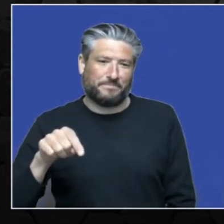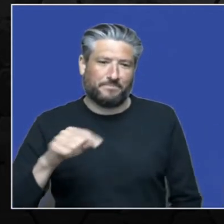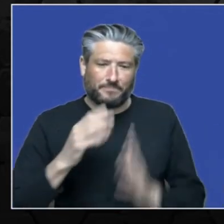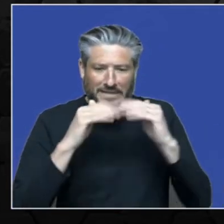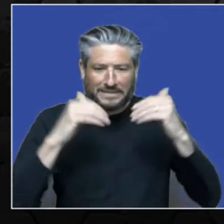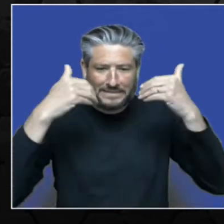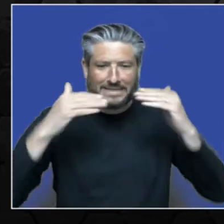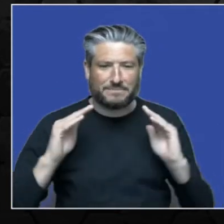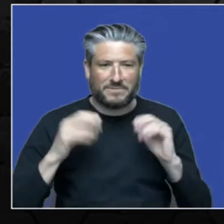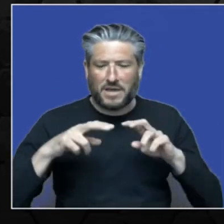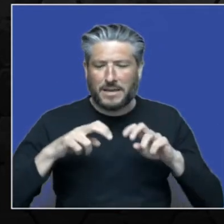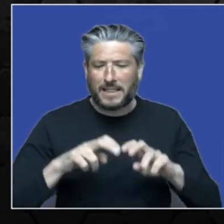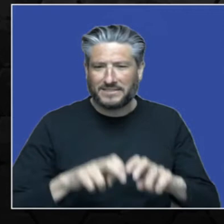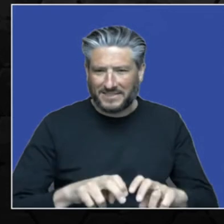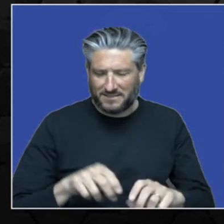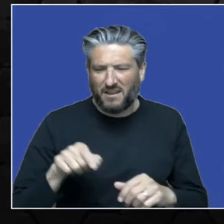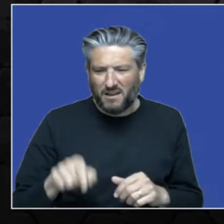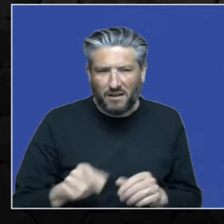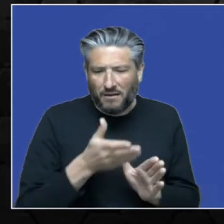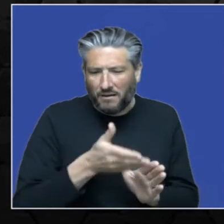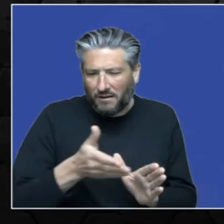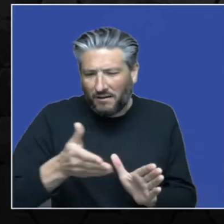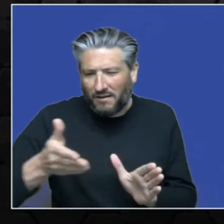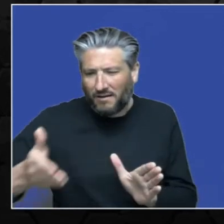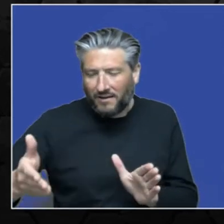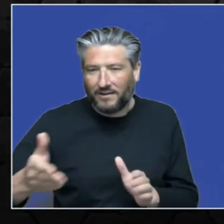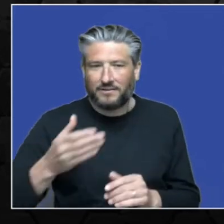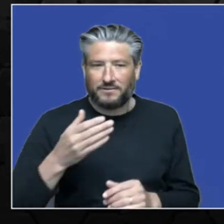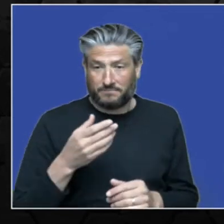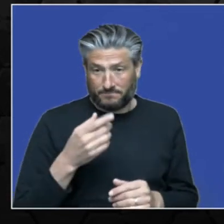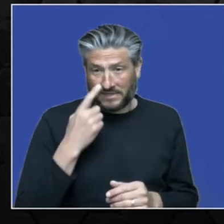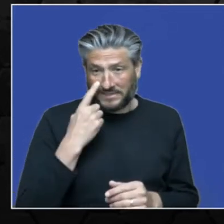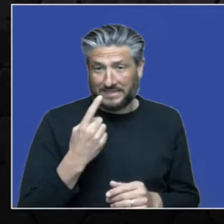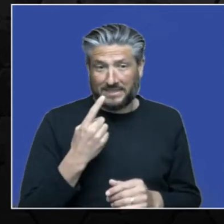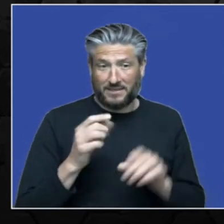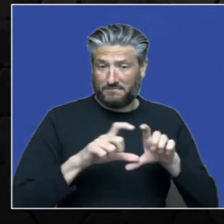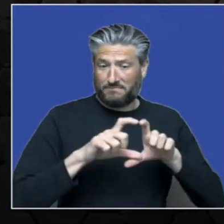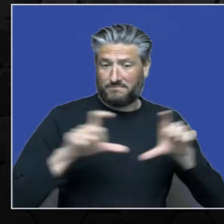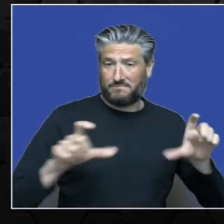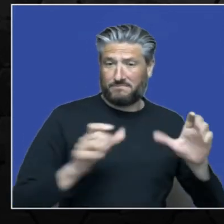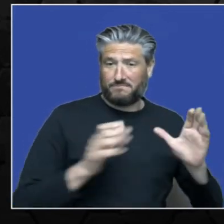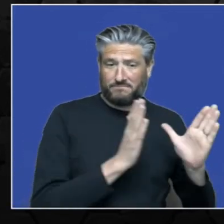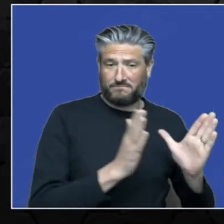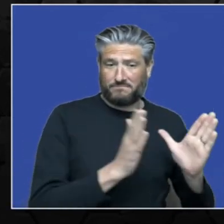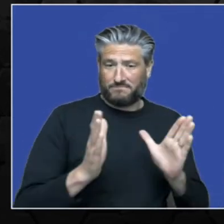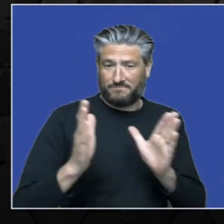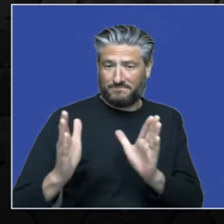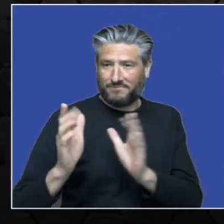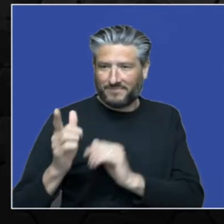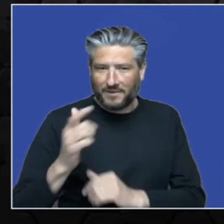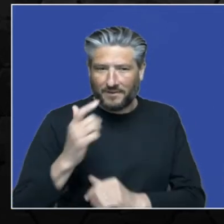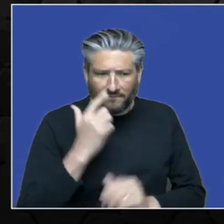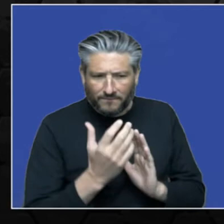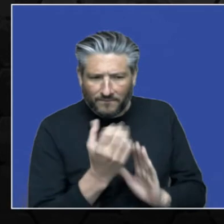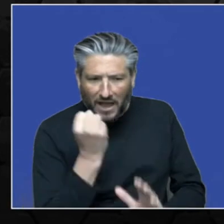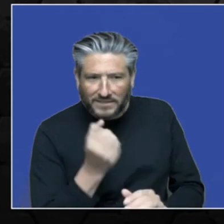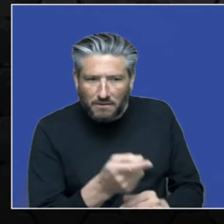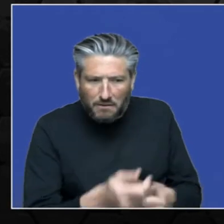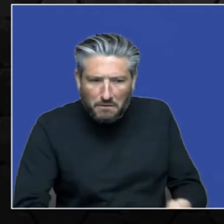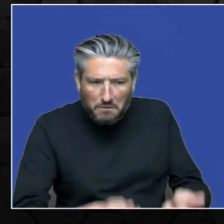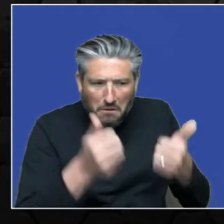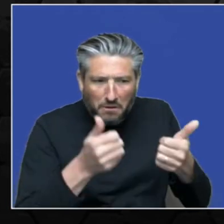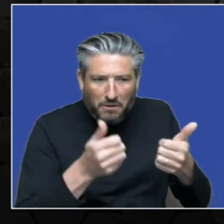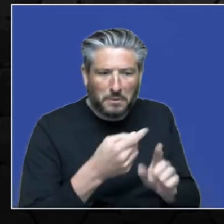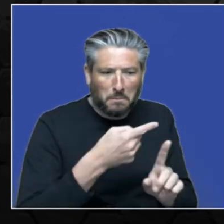there for businesses that want to check if their responses are positive in nature, negative in nature, or neutral, so that they